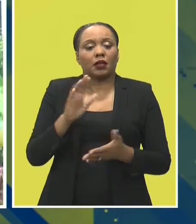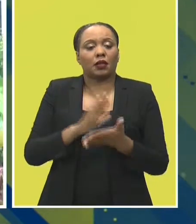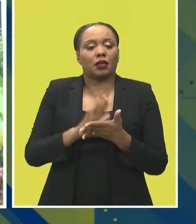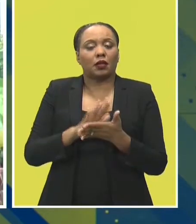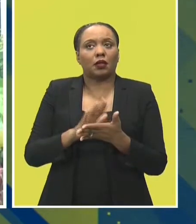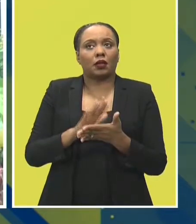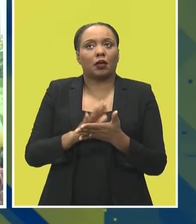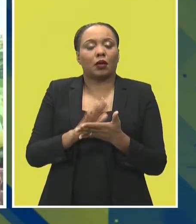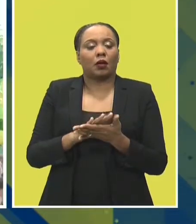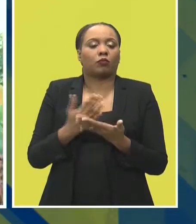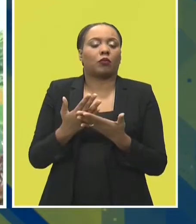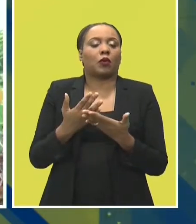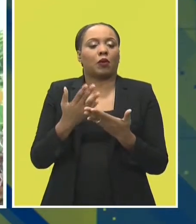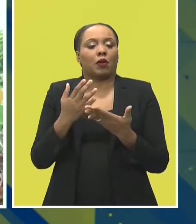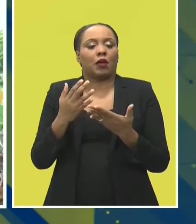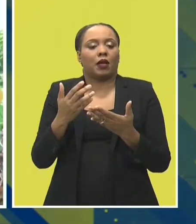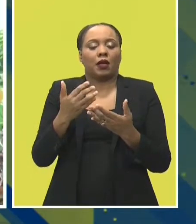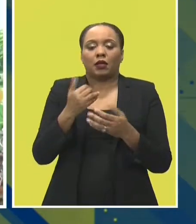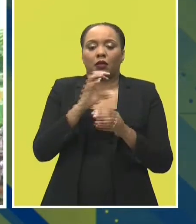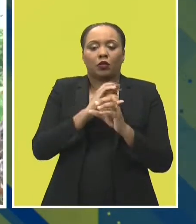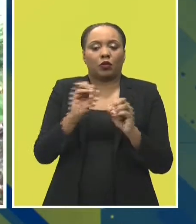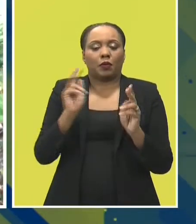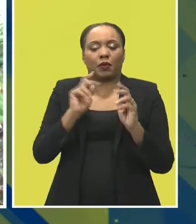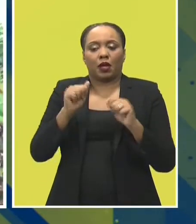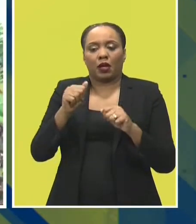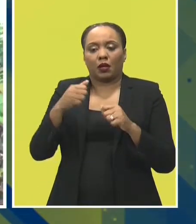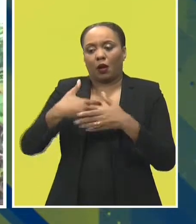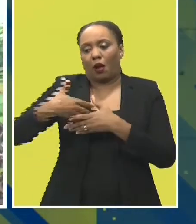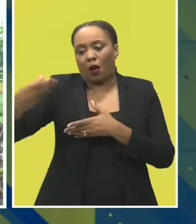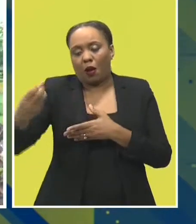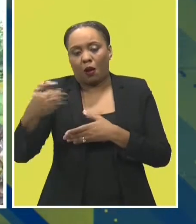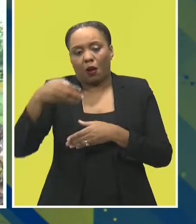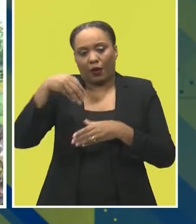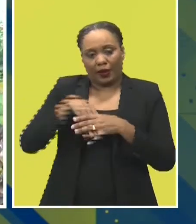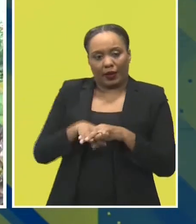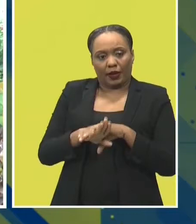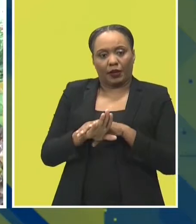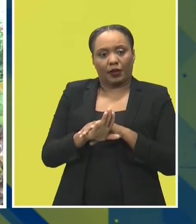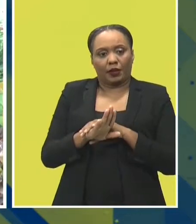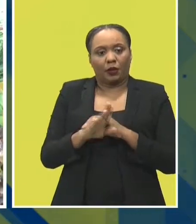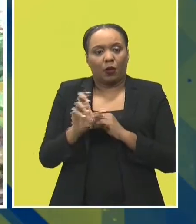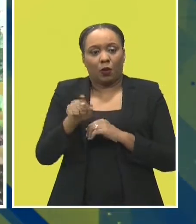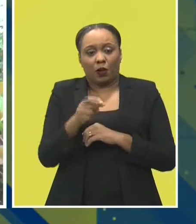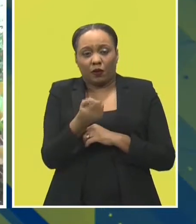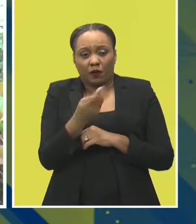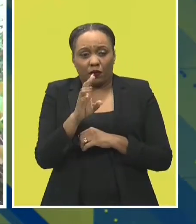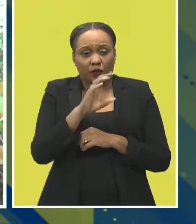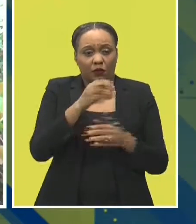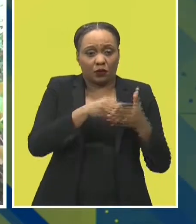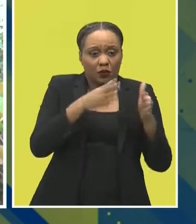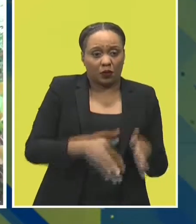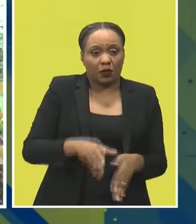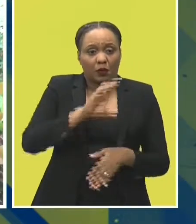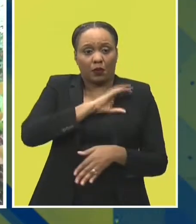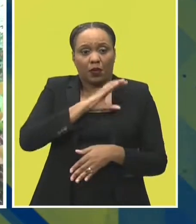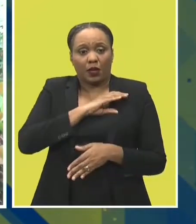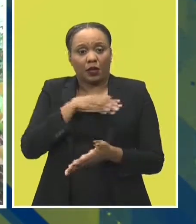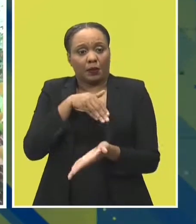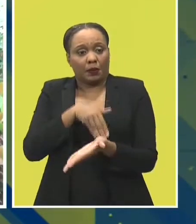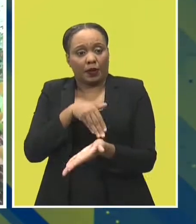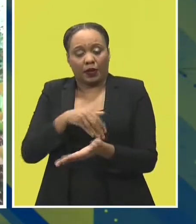was on lockdown following that incident, with a handful of students, police, medical officials and staff remaining.